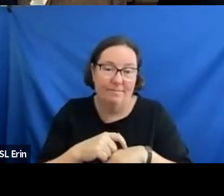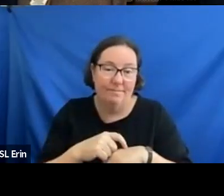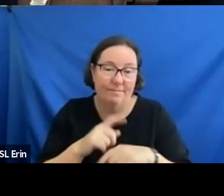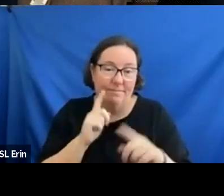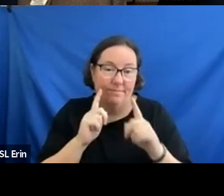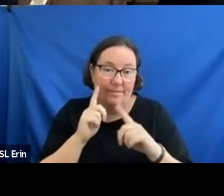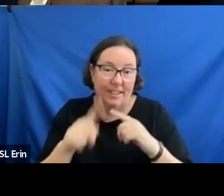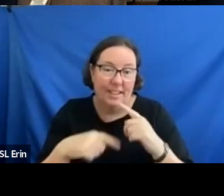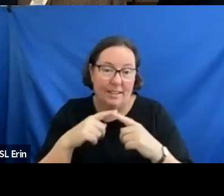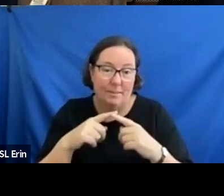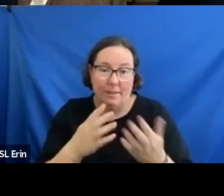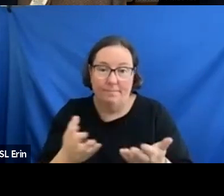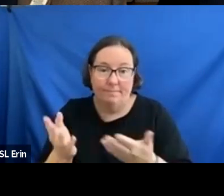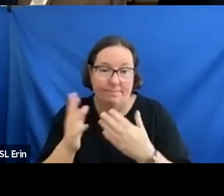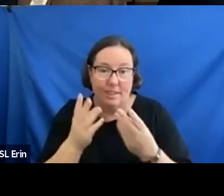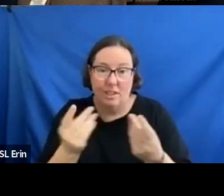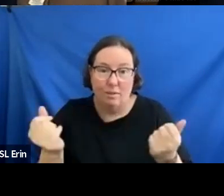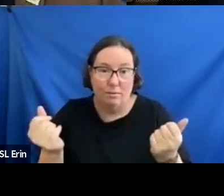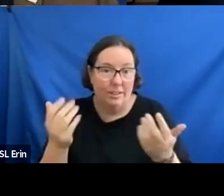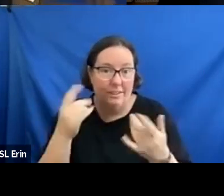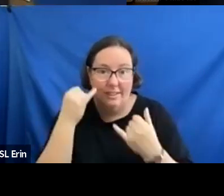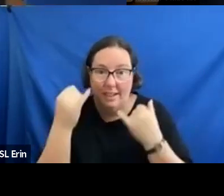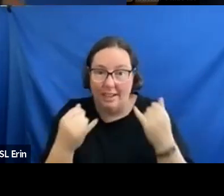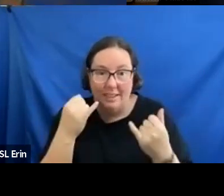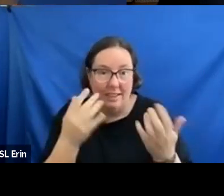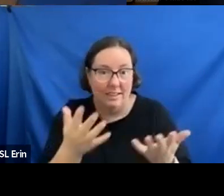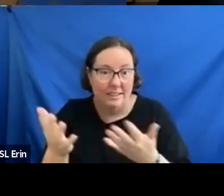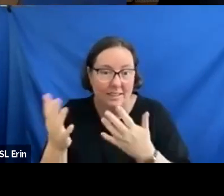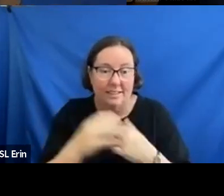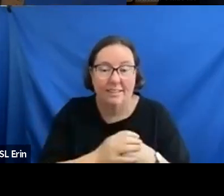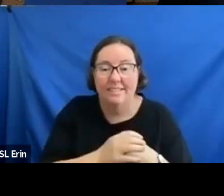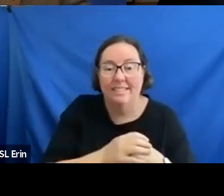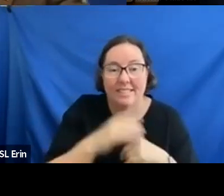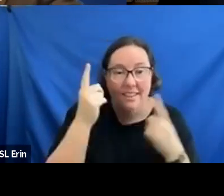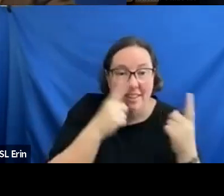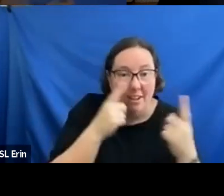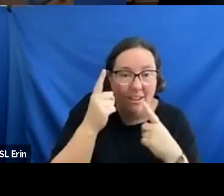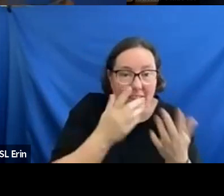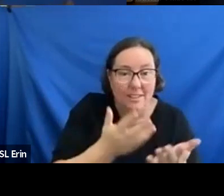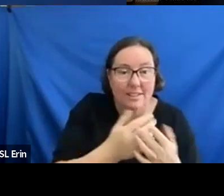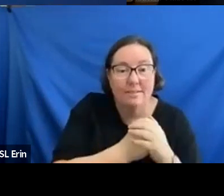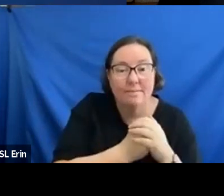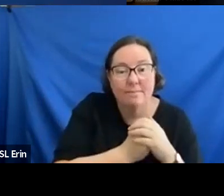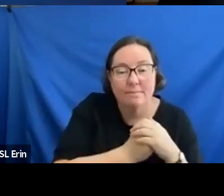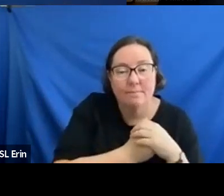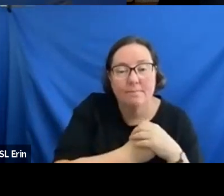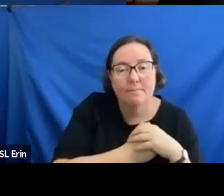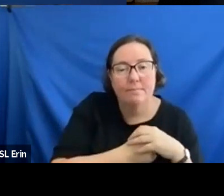talk about solutions, ideas, thoughts.